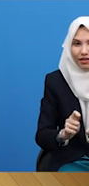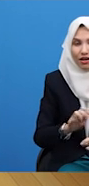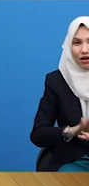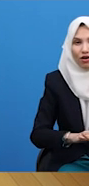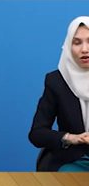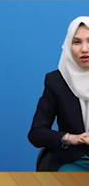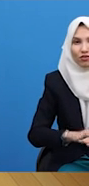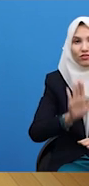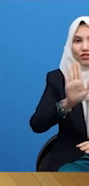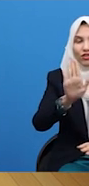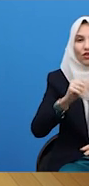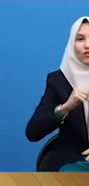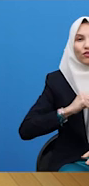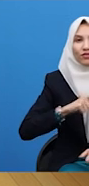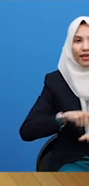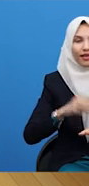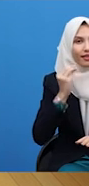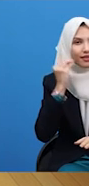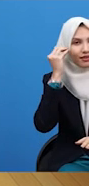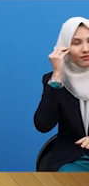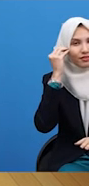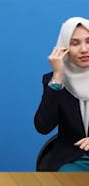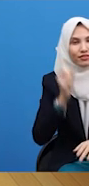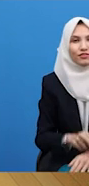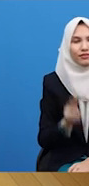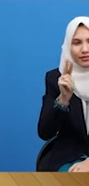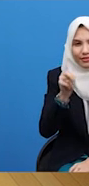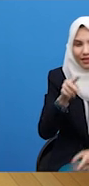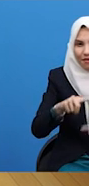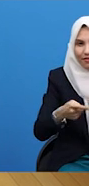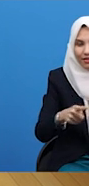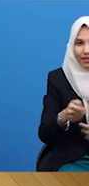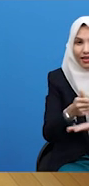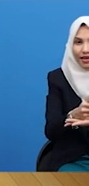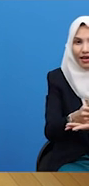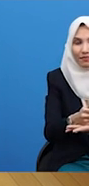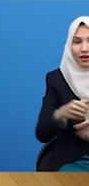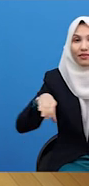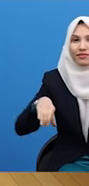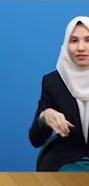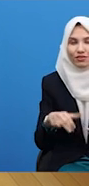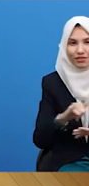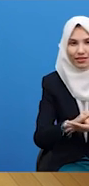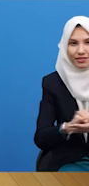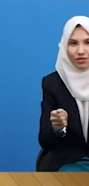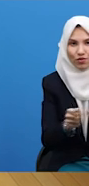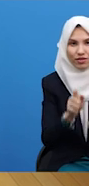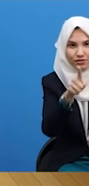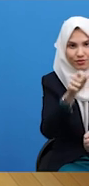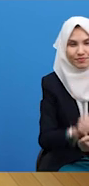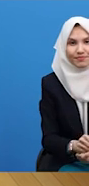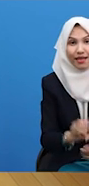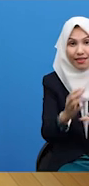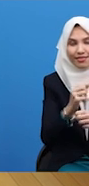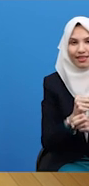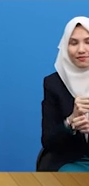at home, and you will be needing a partner to help do this with you. So get a